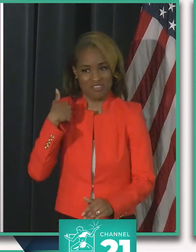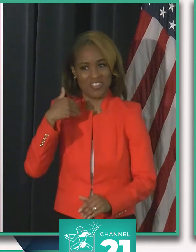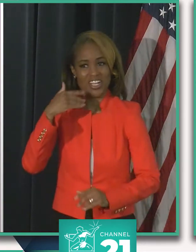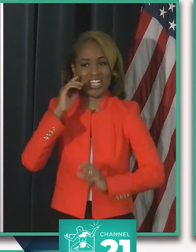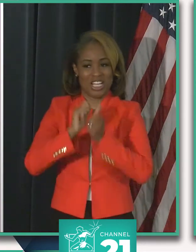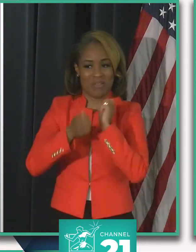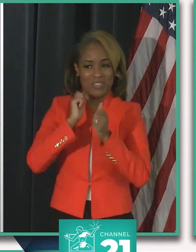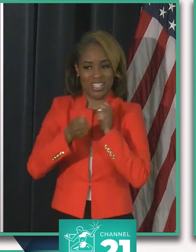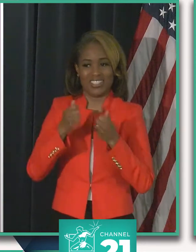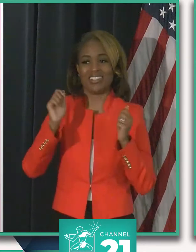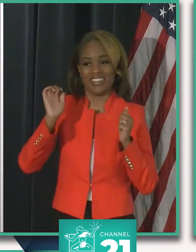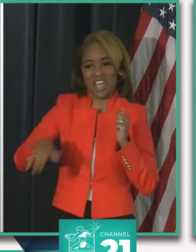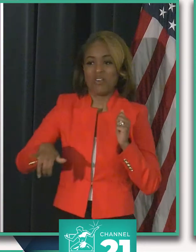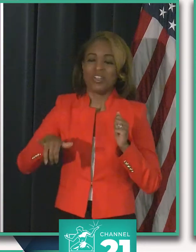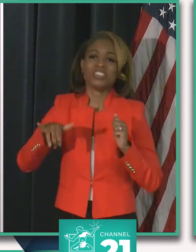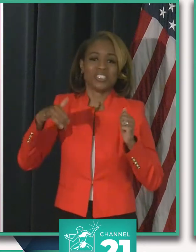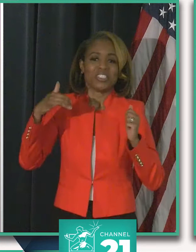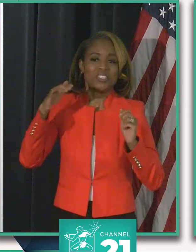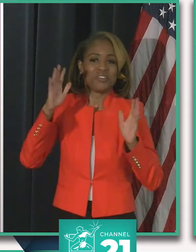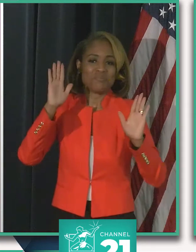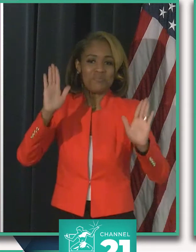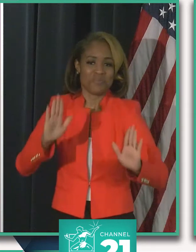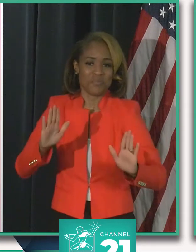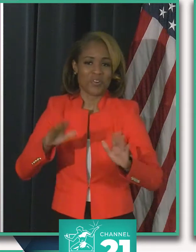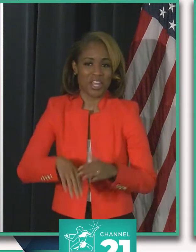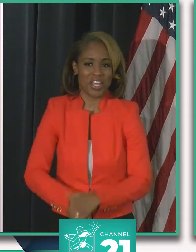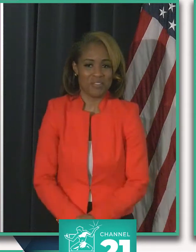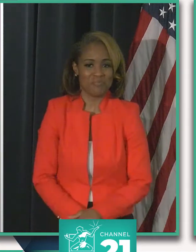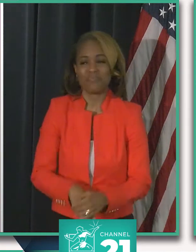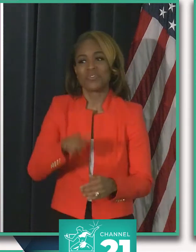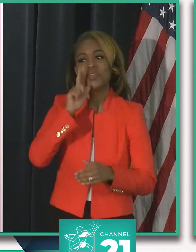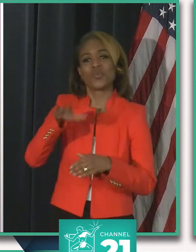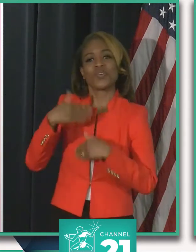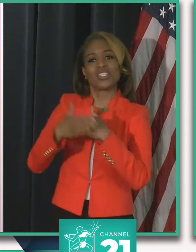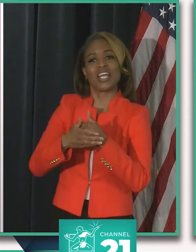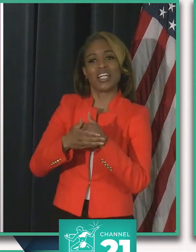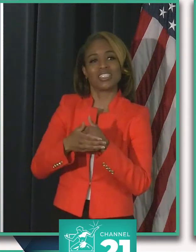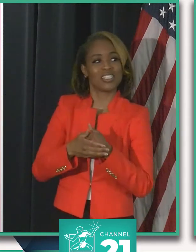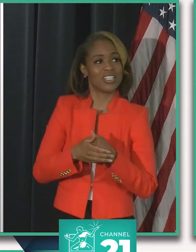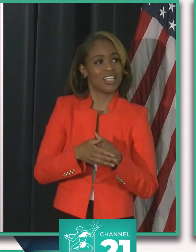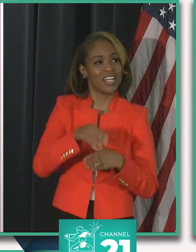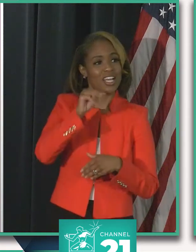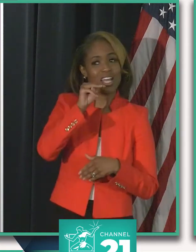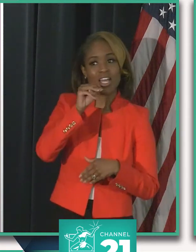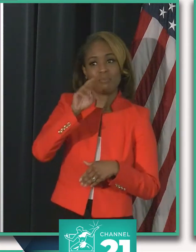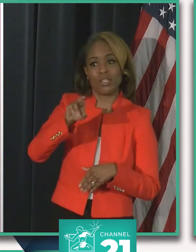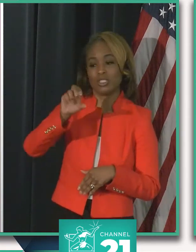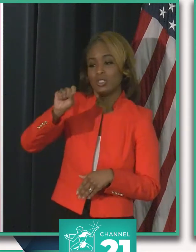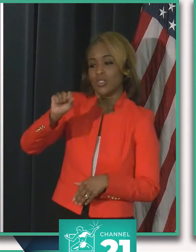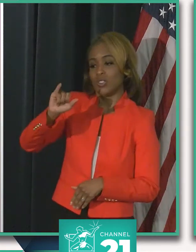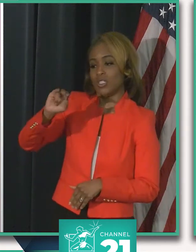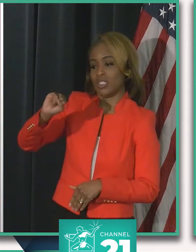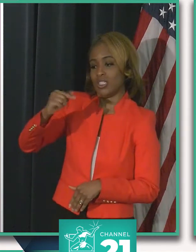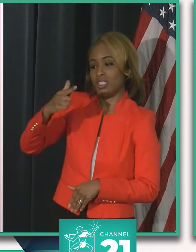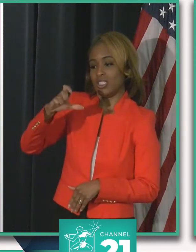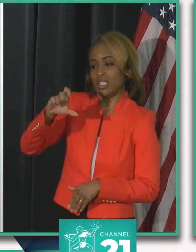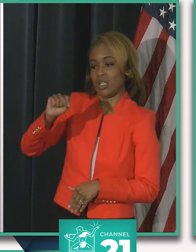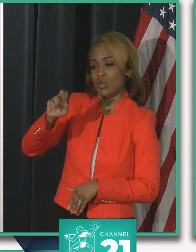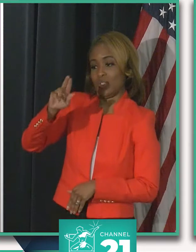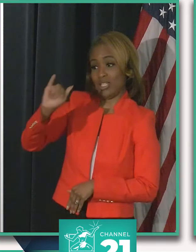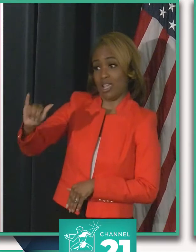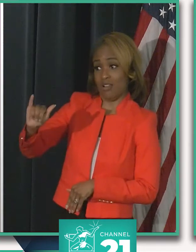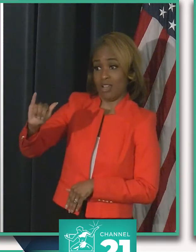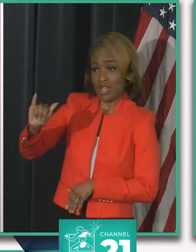was a great call. All right, who's next? Next is Mr. Singletary. Okay,